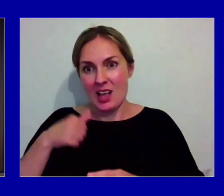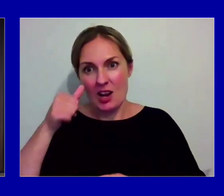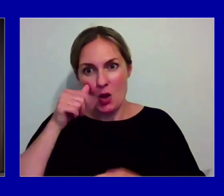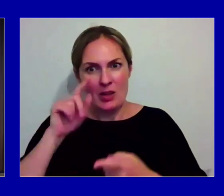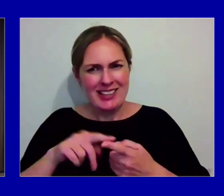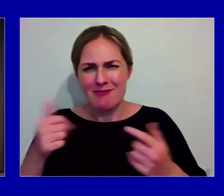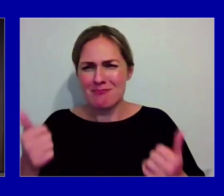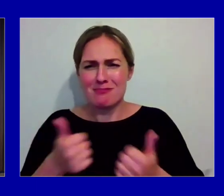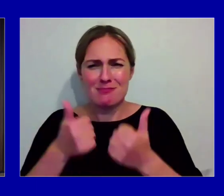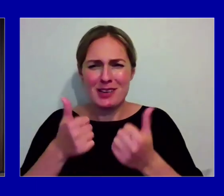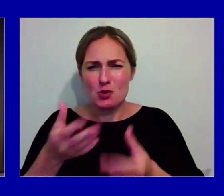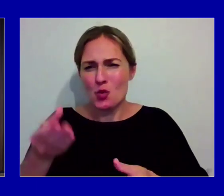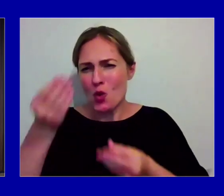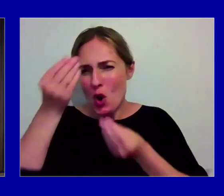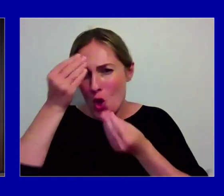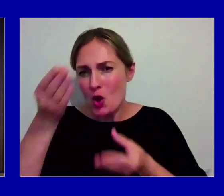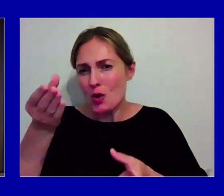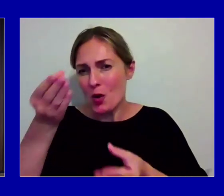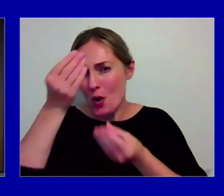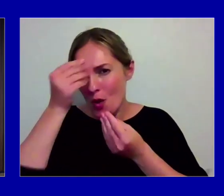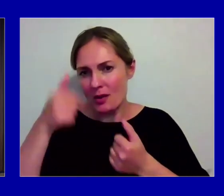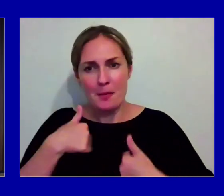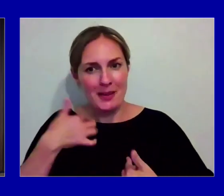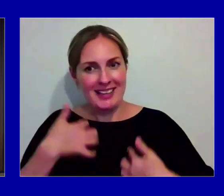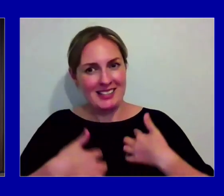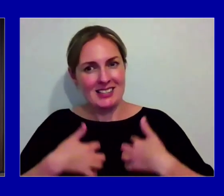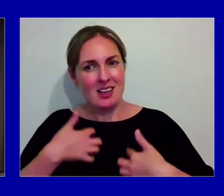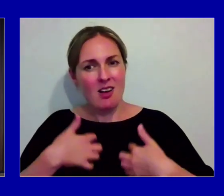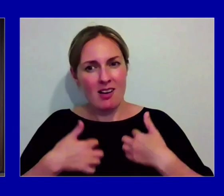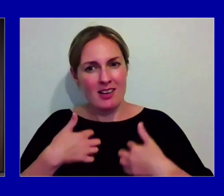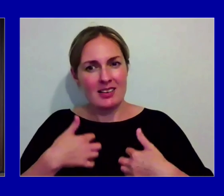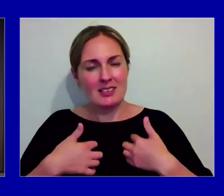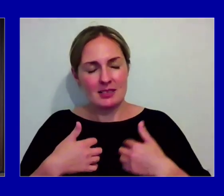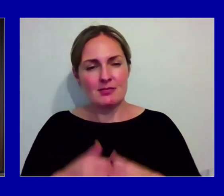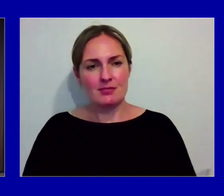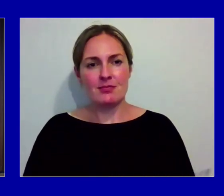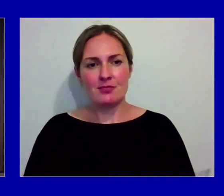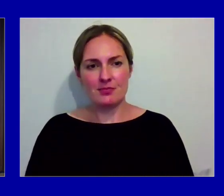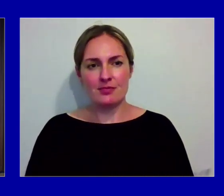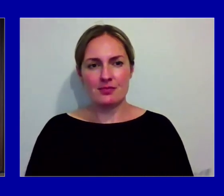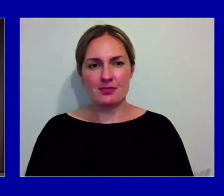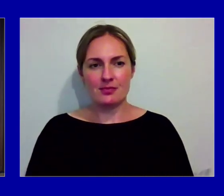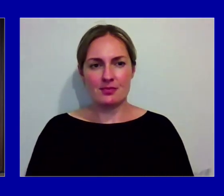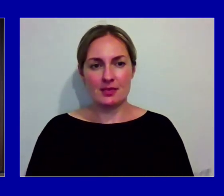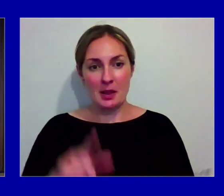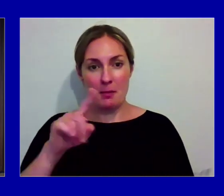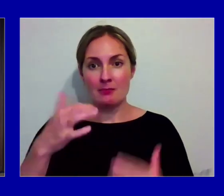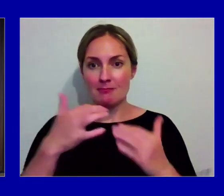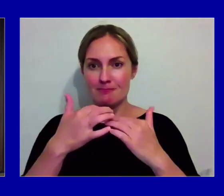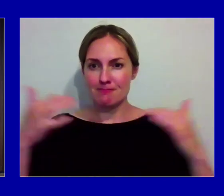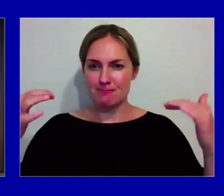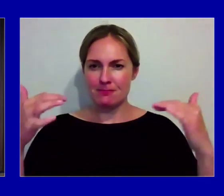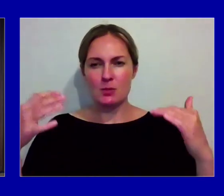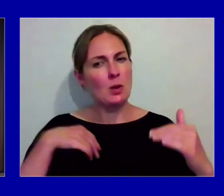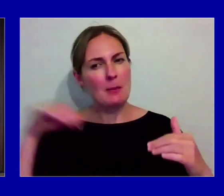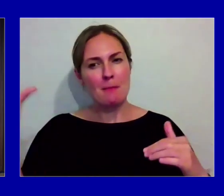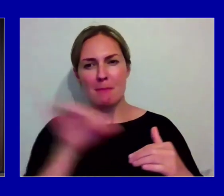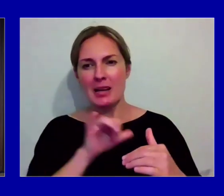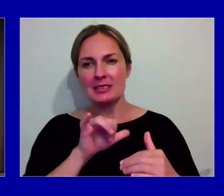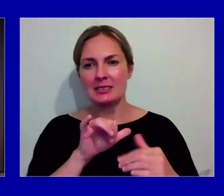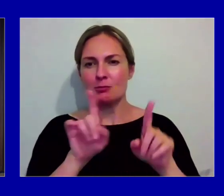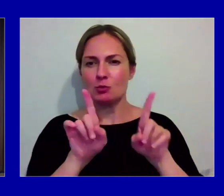um, is this learning together. Um, and, and with, you know, everybody here as well as this walking together. Uh, so,